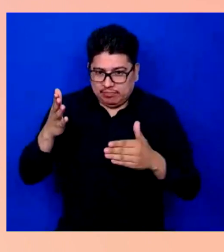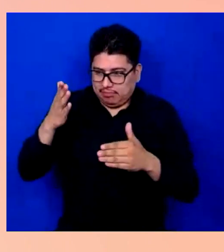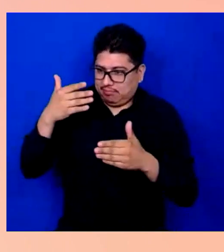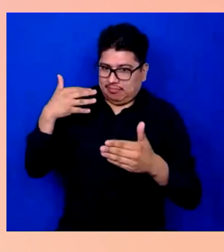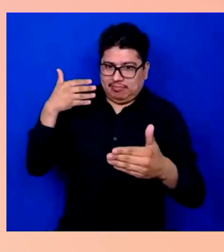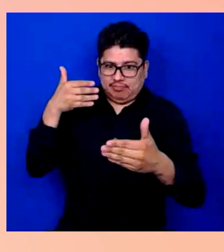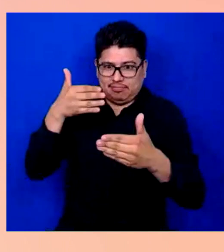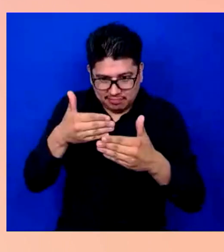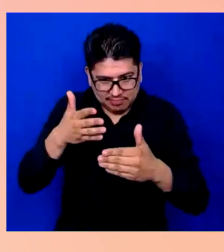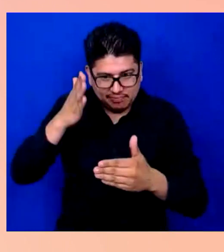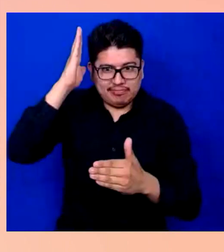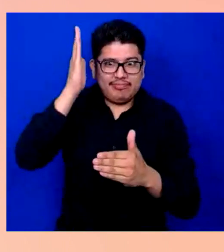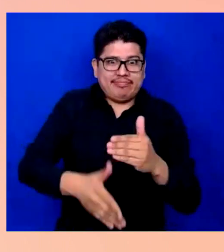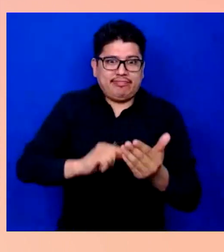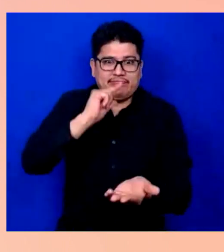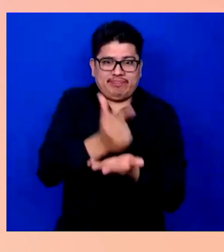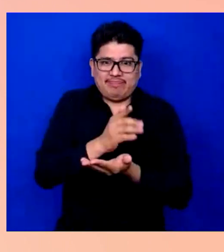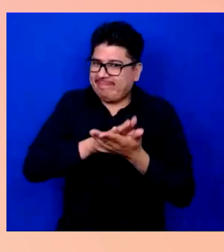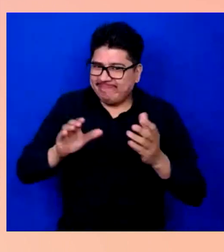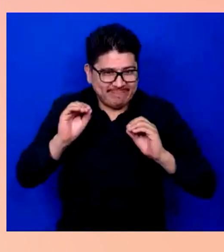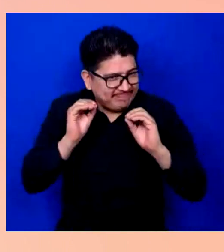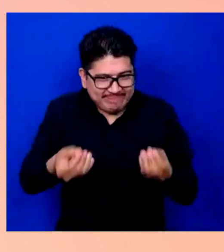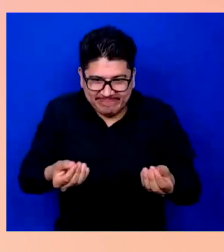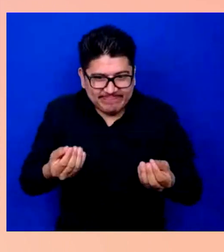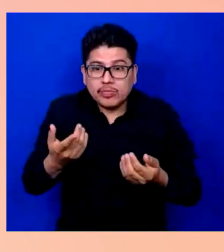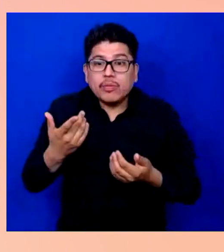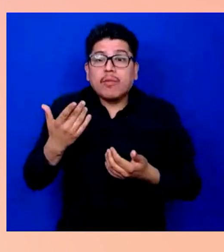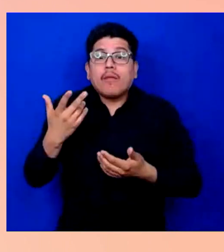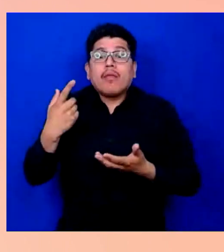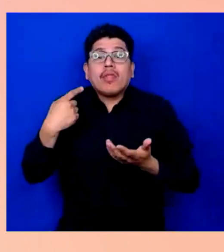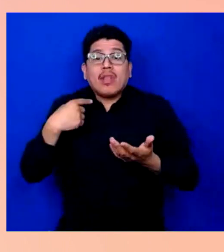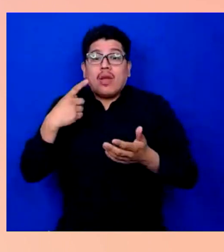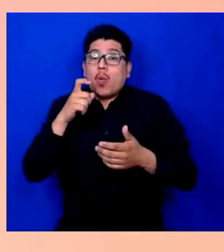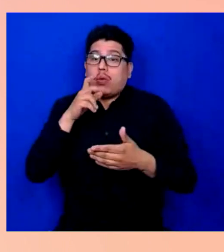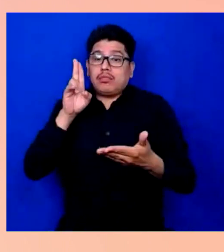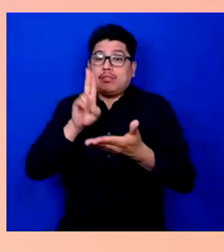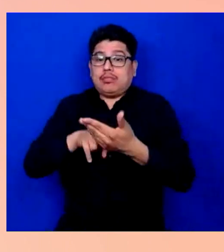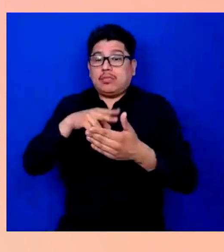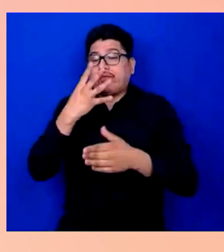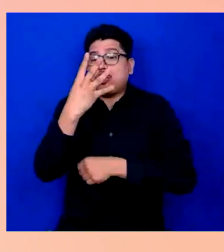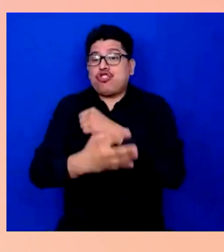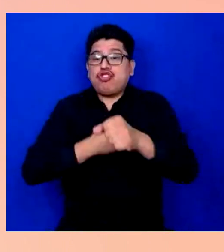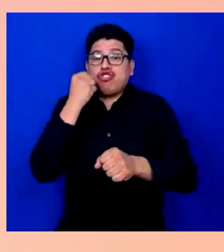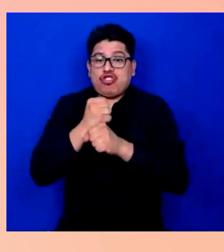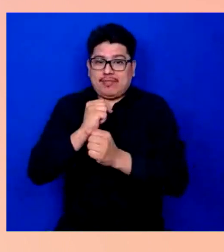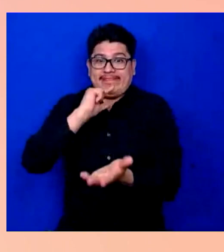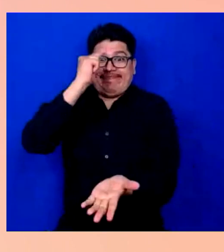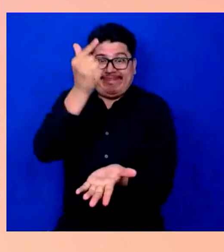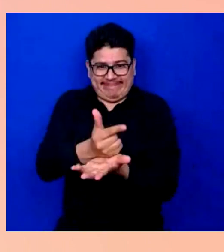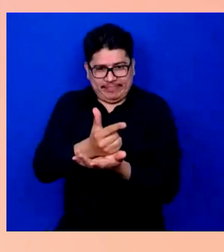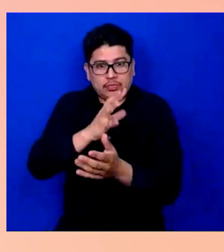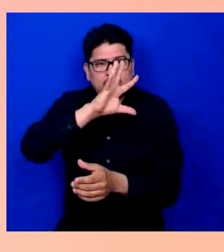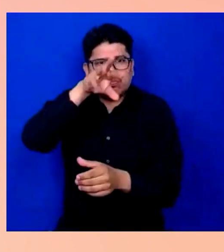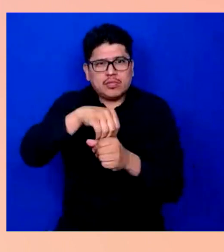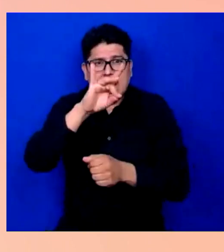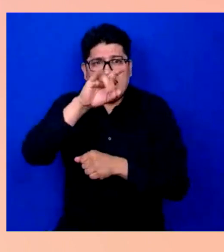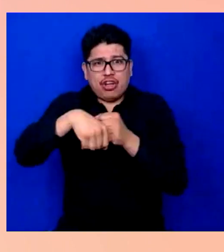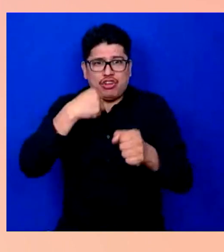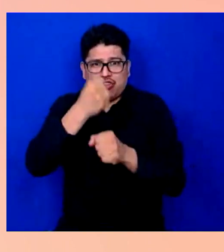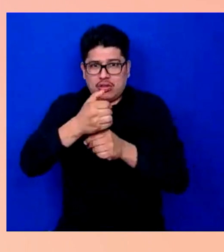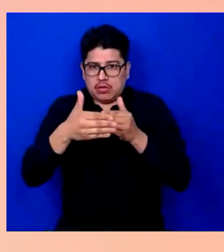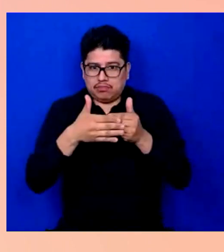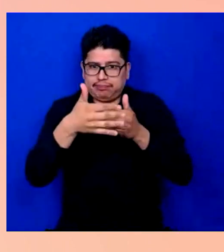of 3 who enroll in a 4-year college graduate within 8 years. So that's a very low statistic for our community.